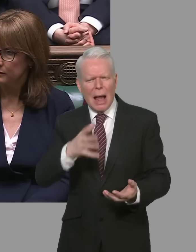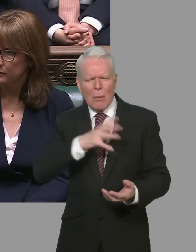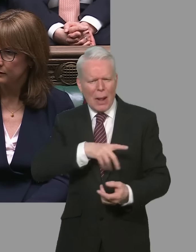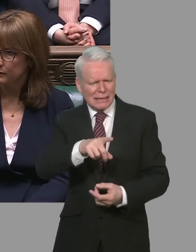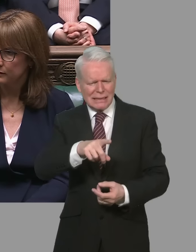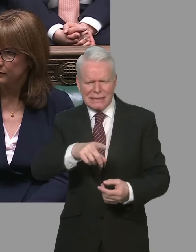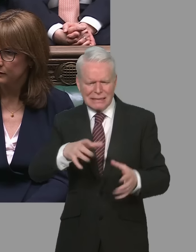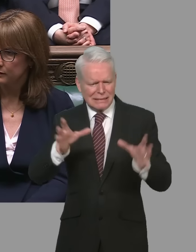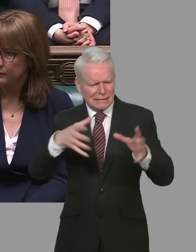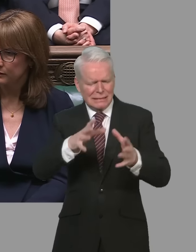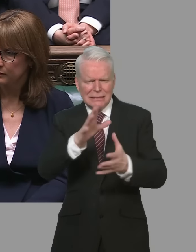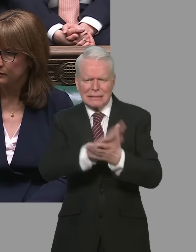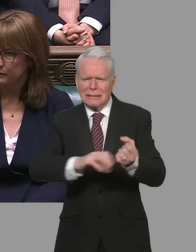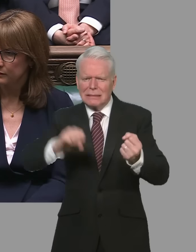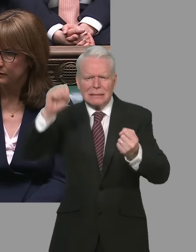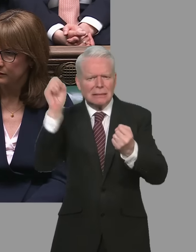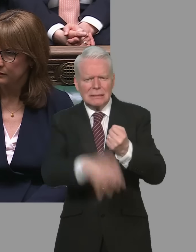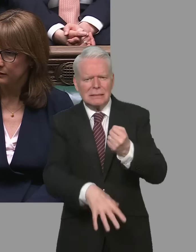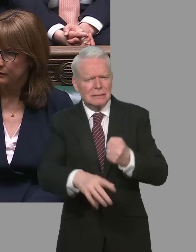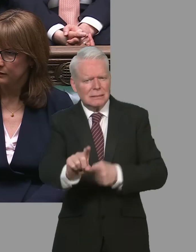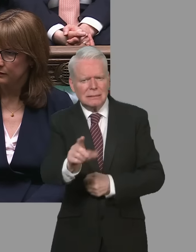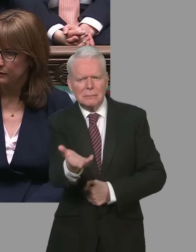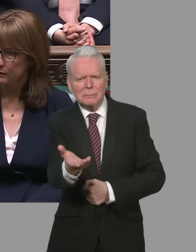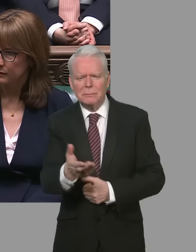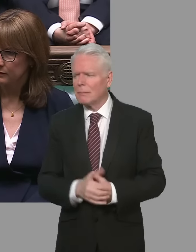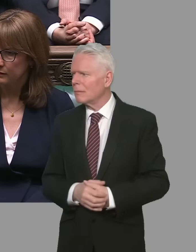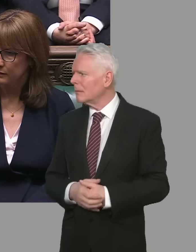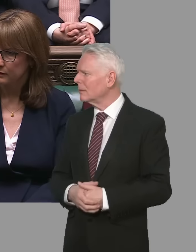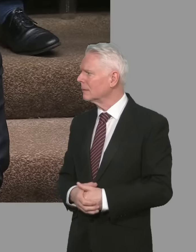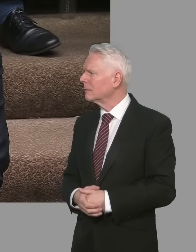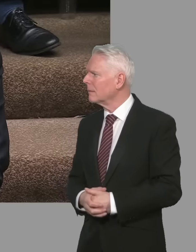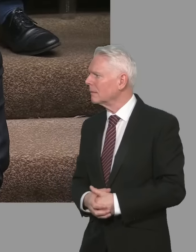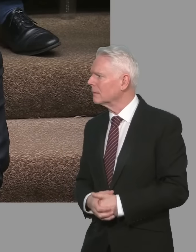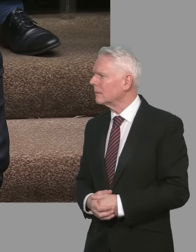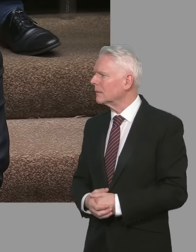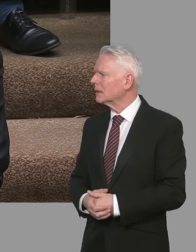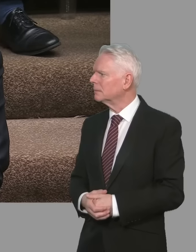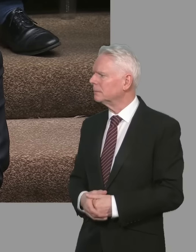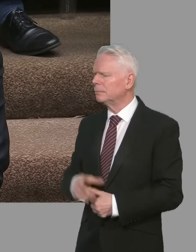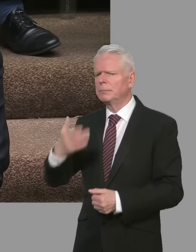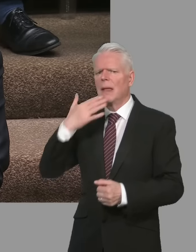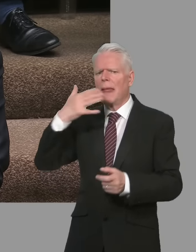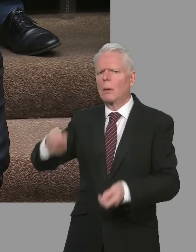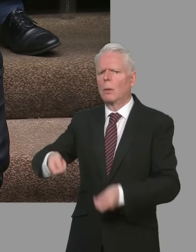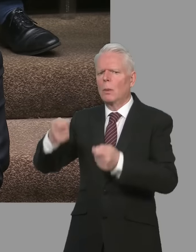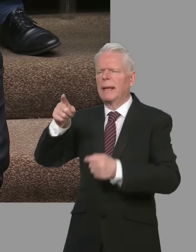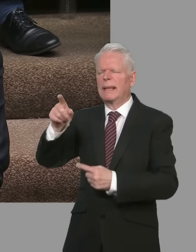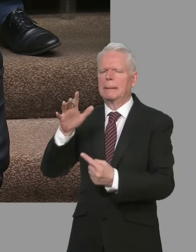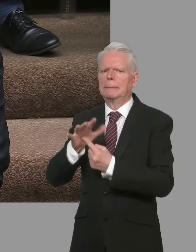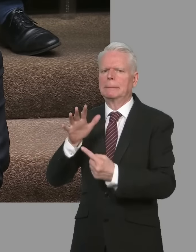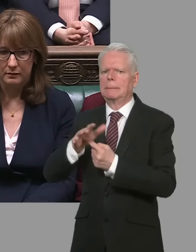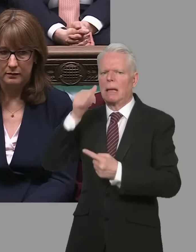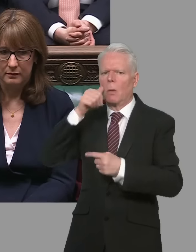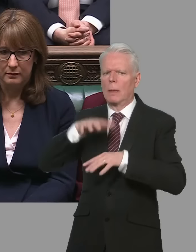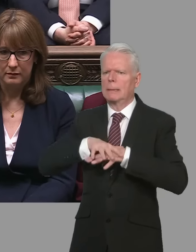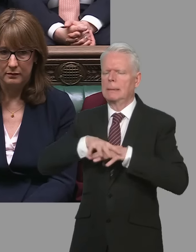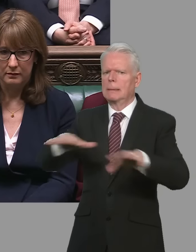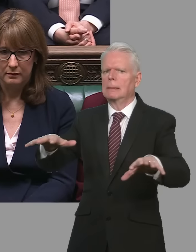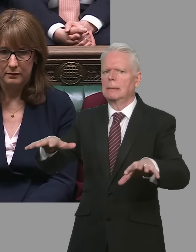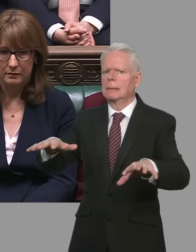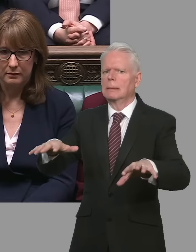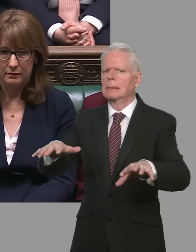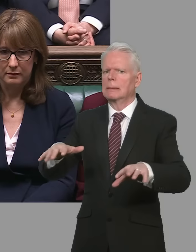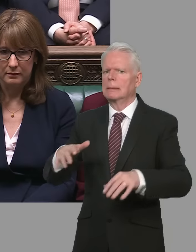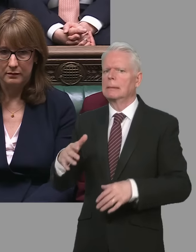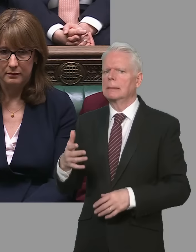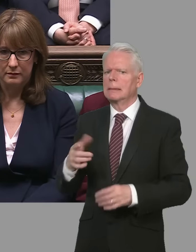the IRGC in its entirety, and we've posed over 230 sanctions since coming into office. The existing